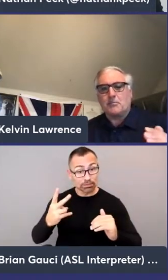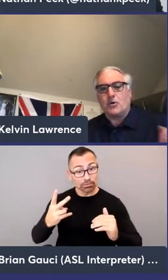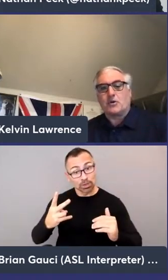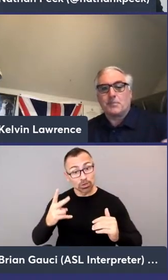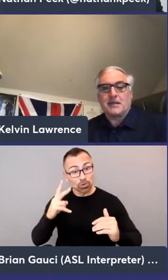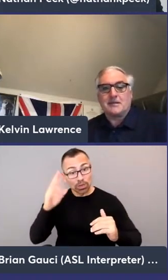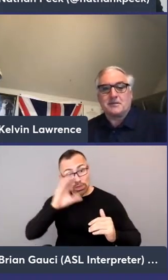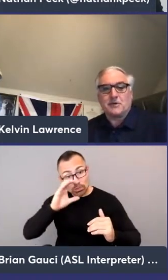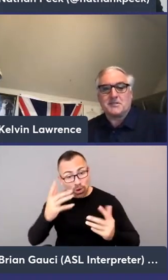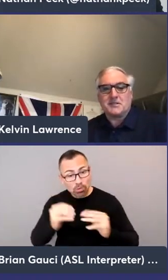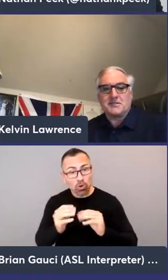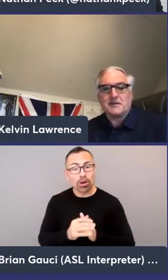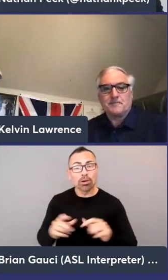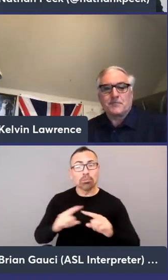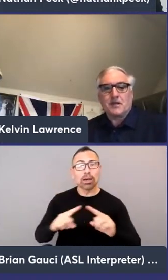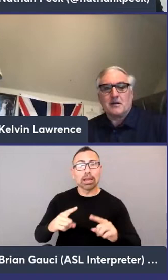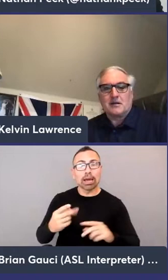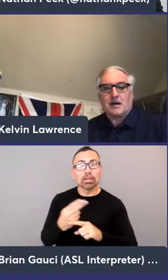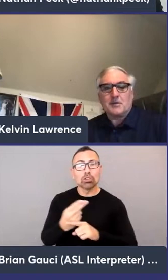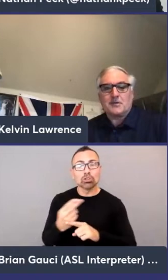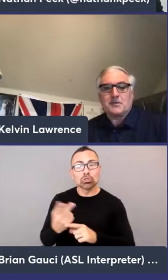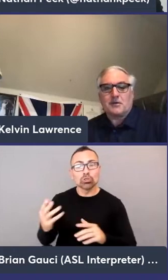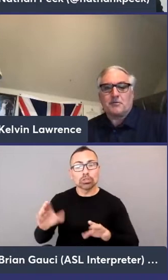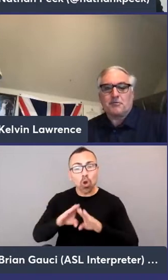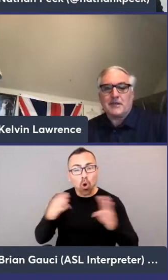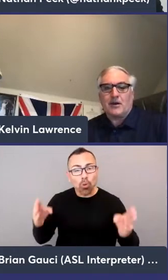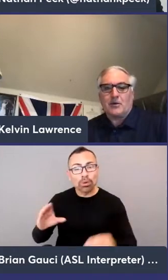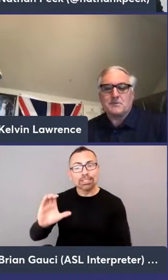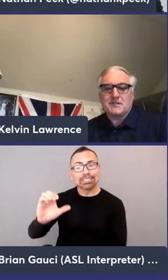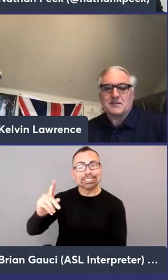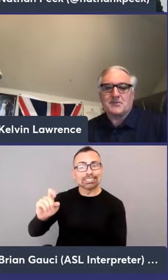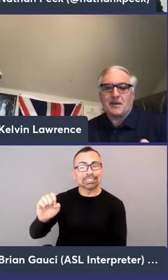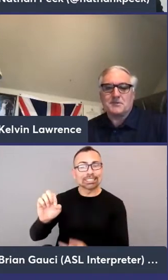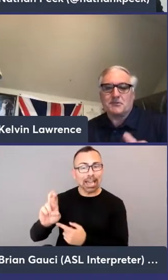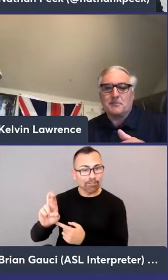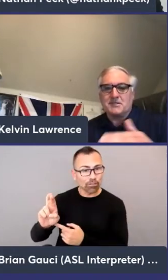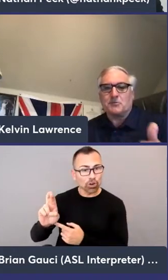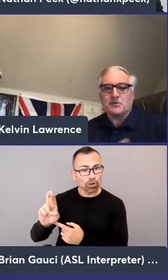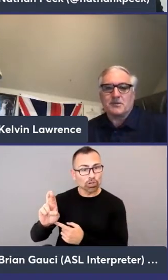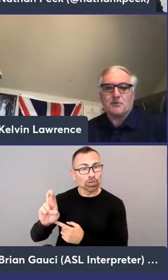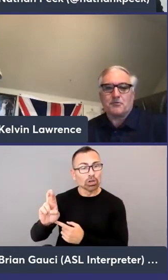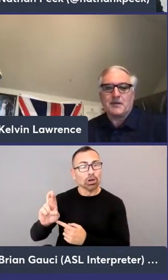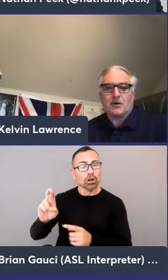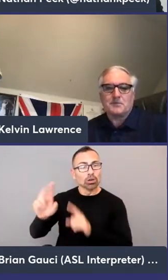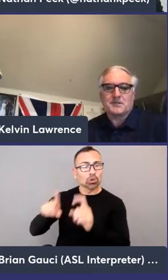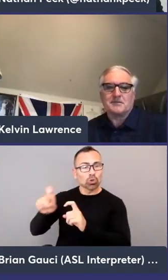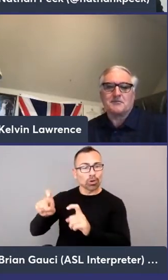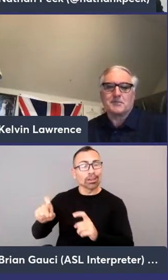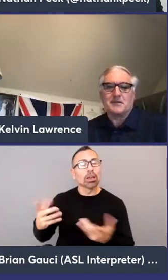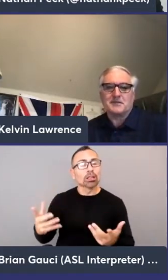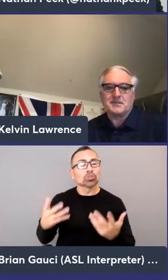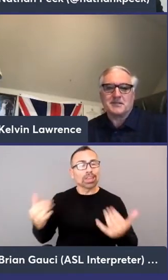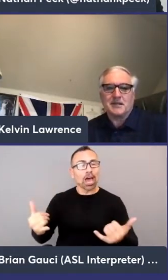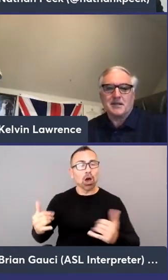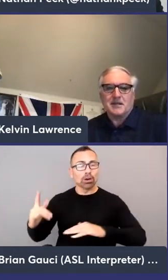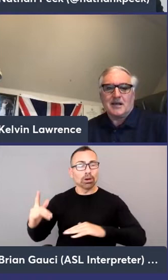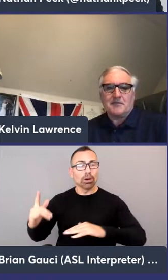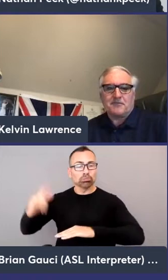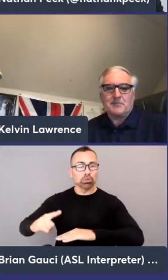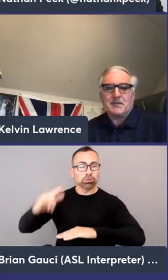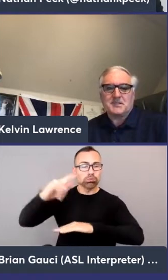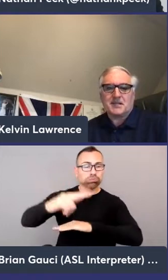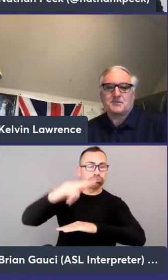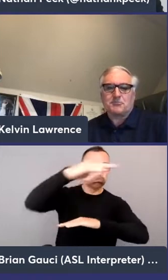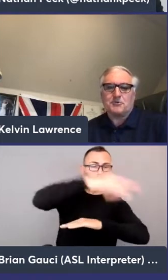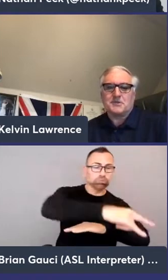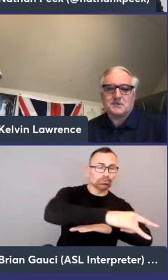a little more complicated, which is I'm going to go 3 hops. That the times 3 means I want to go 3 hops starting from London City and